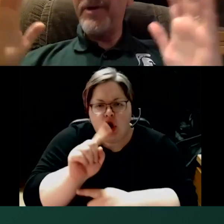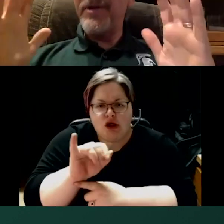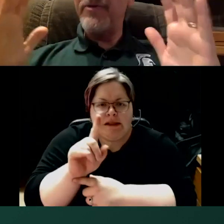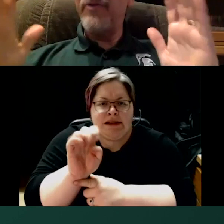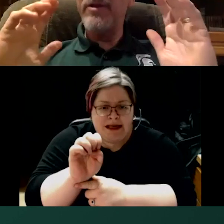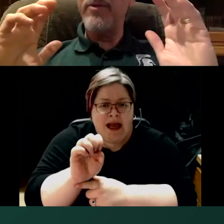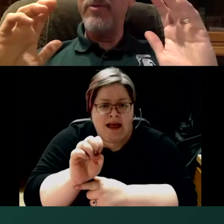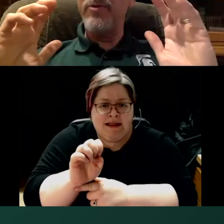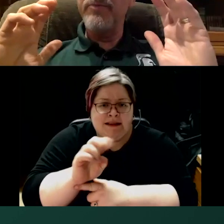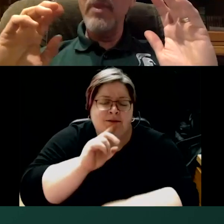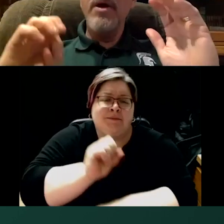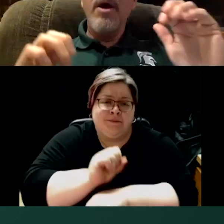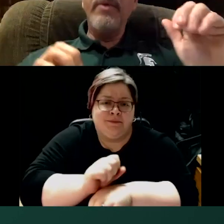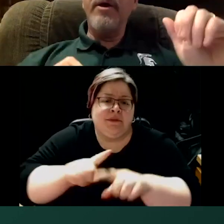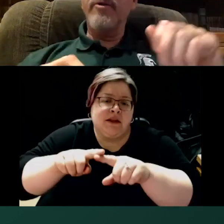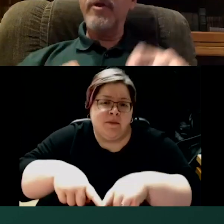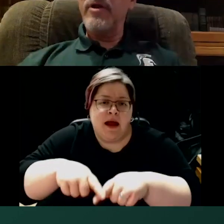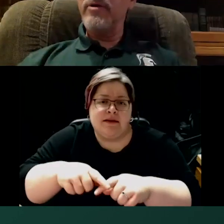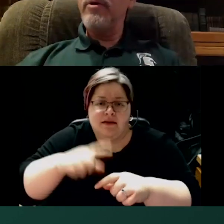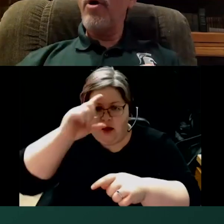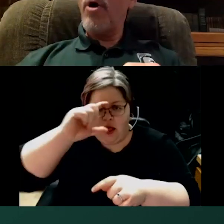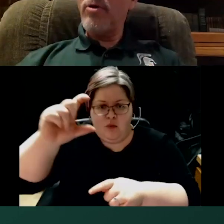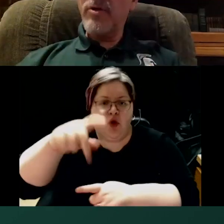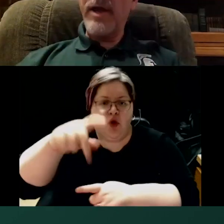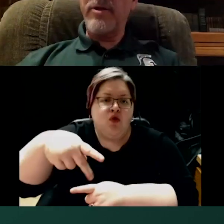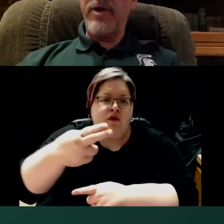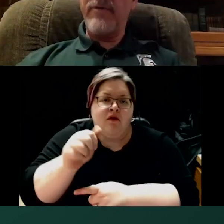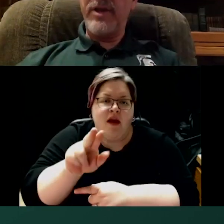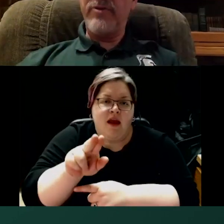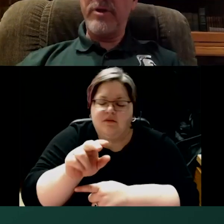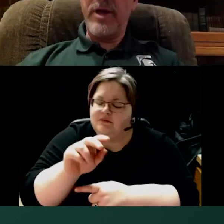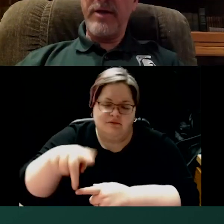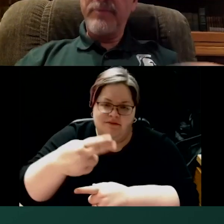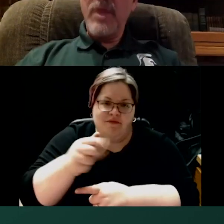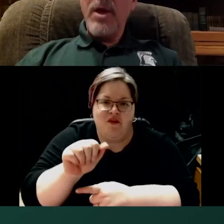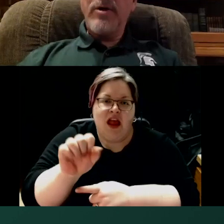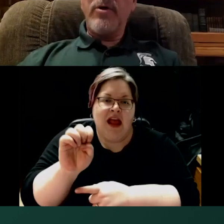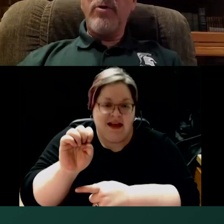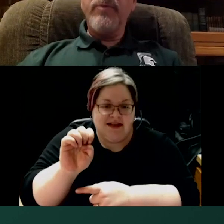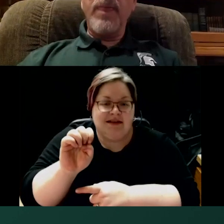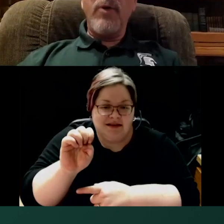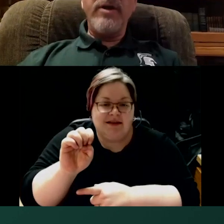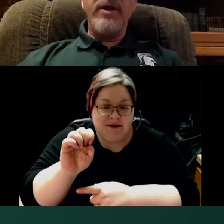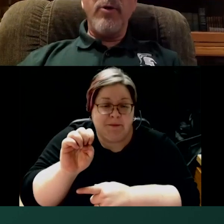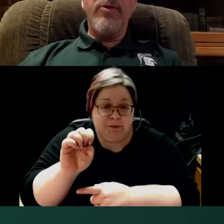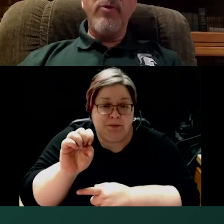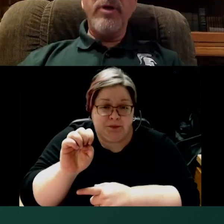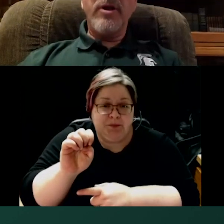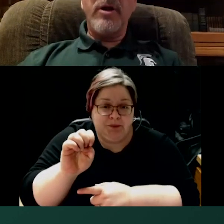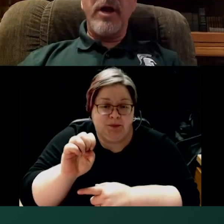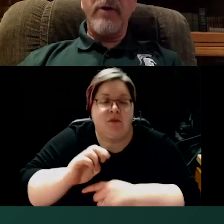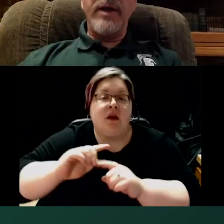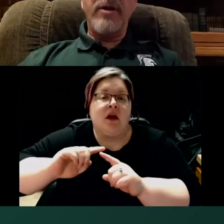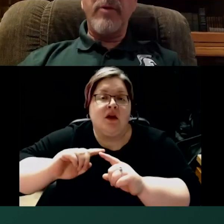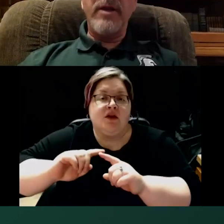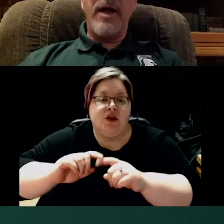literally depends on the phase of the moon, because the sun also has a gravitational tide. So when the earth, moon, and